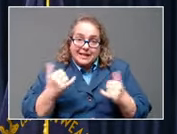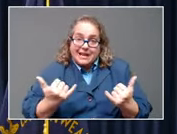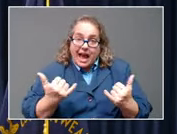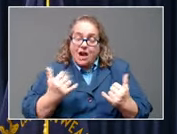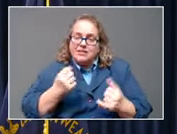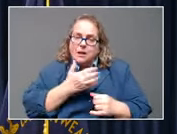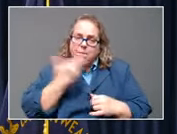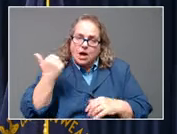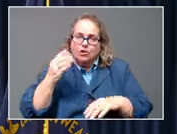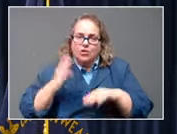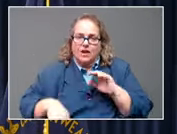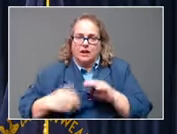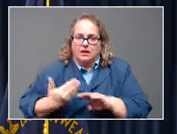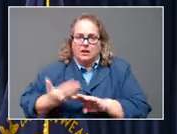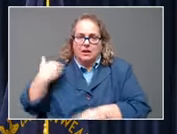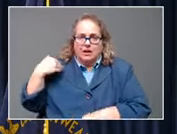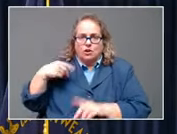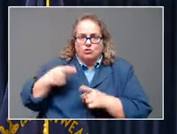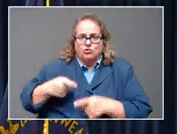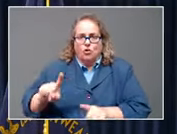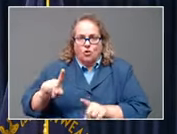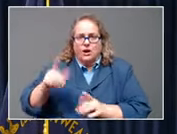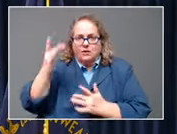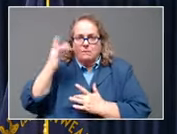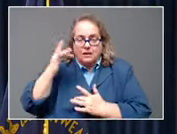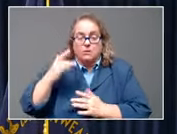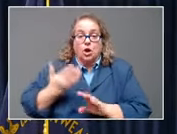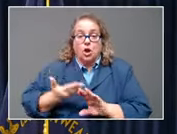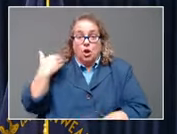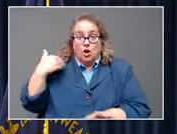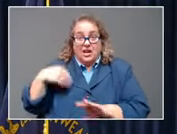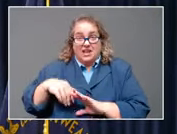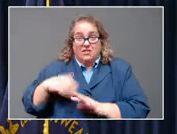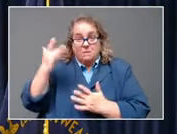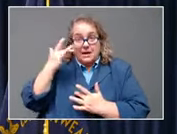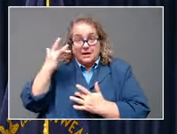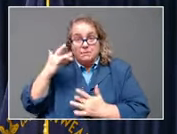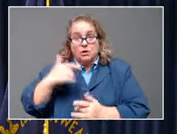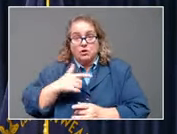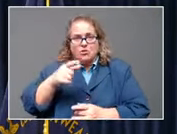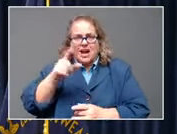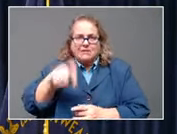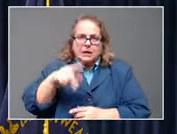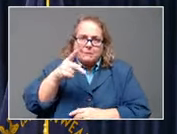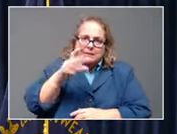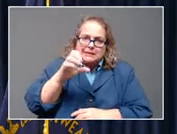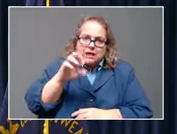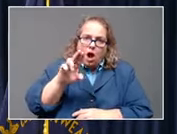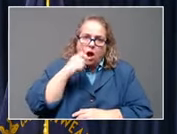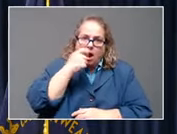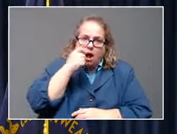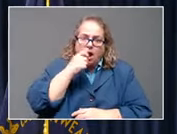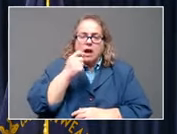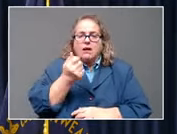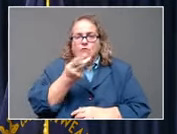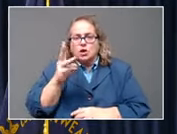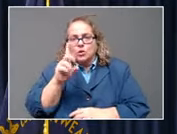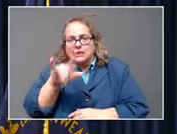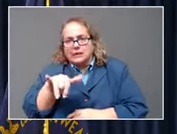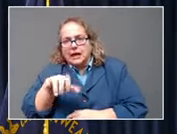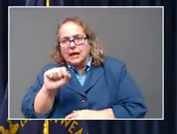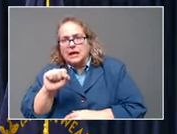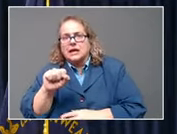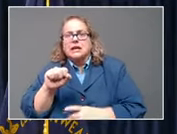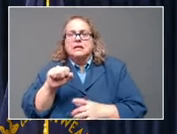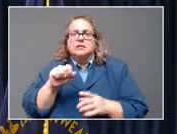than early on in the pandemic. So early on in the pandemic, you'd have to PCR everybody and it would take multiple days, and we were trying to move